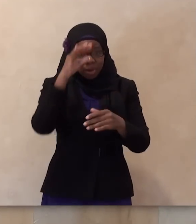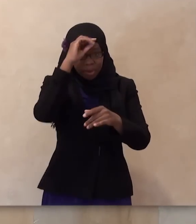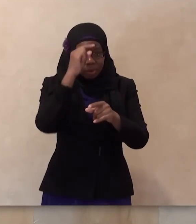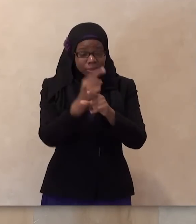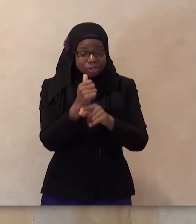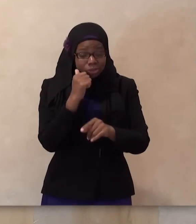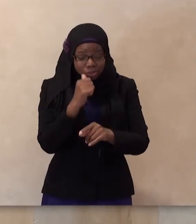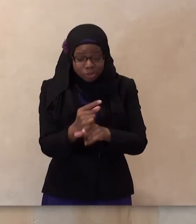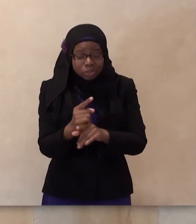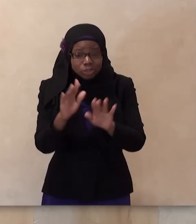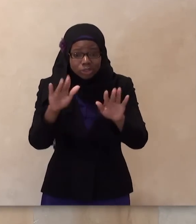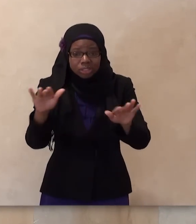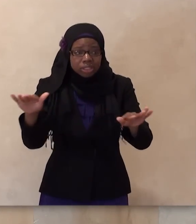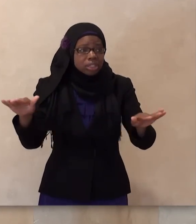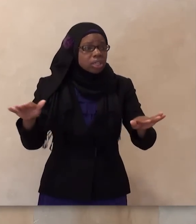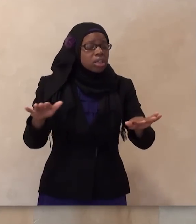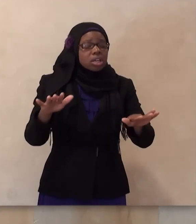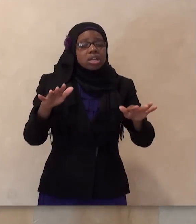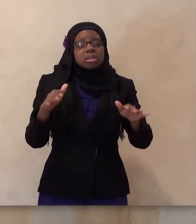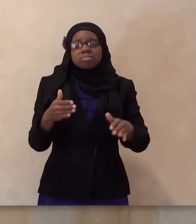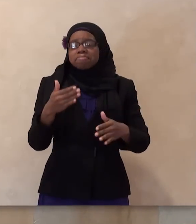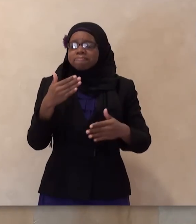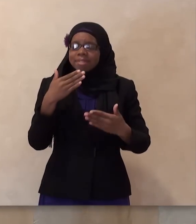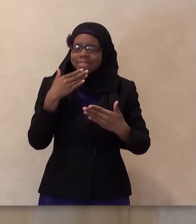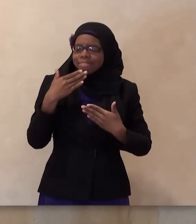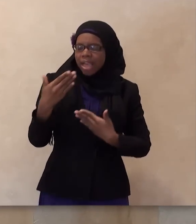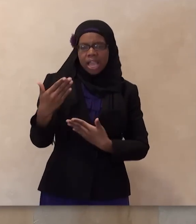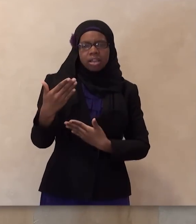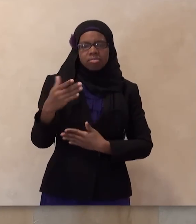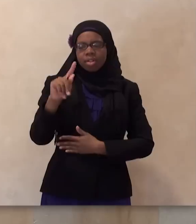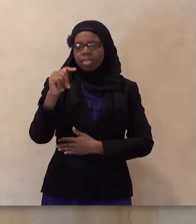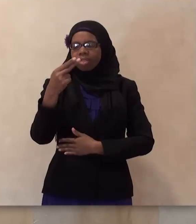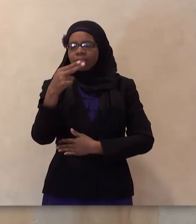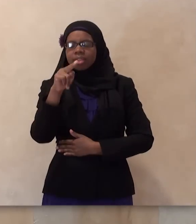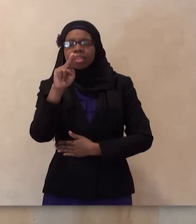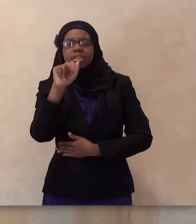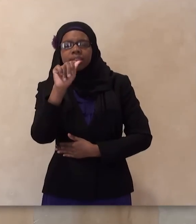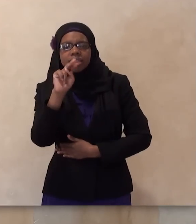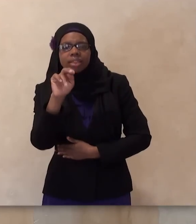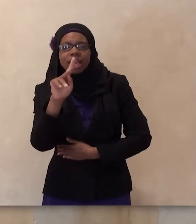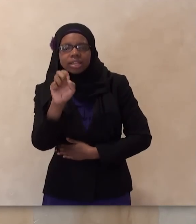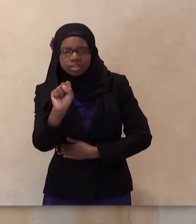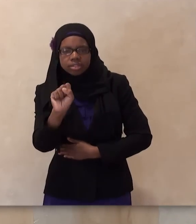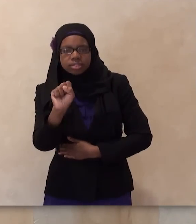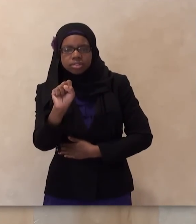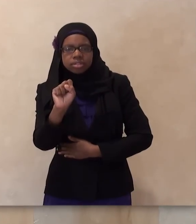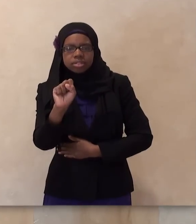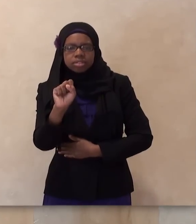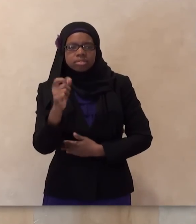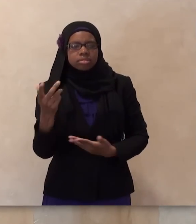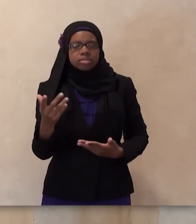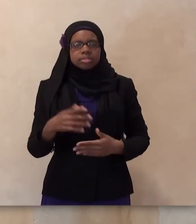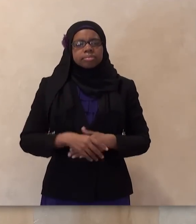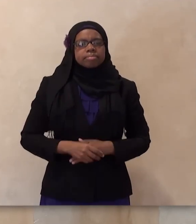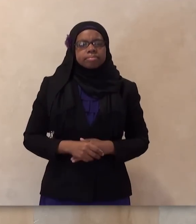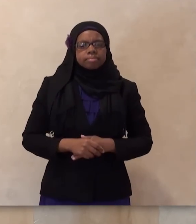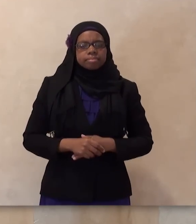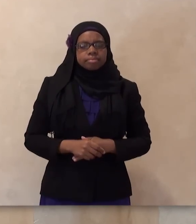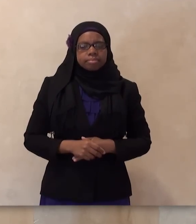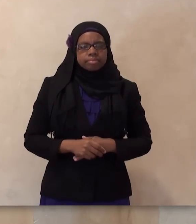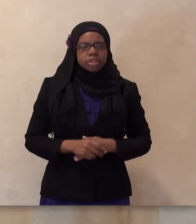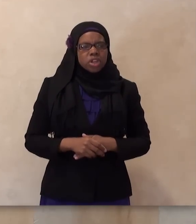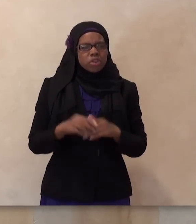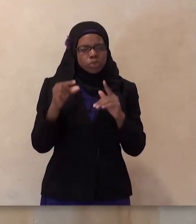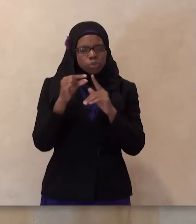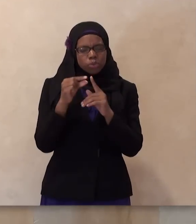thanking somebody or thanks or to thank, there's a word which is used in